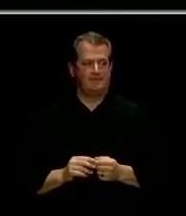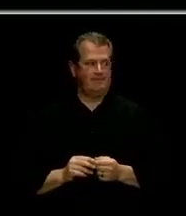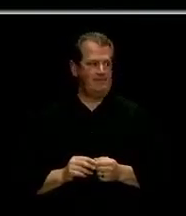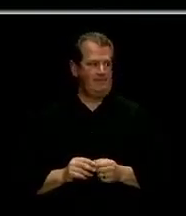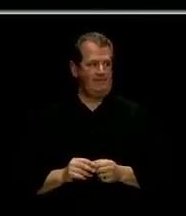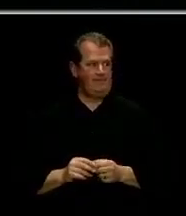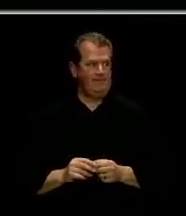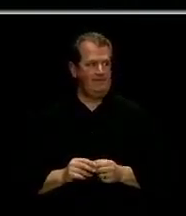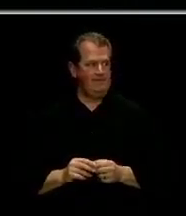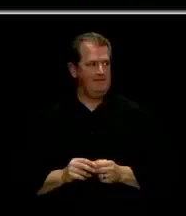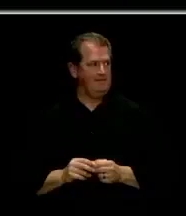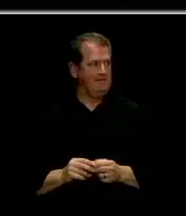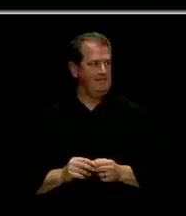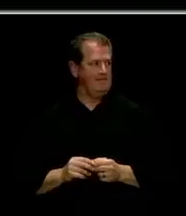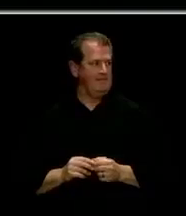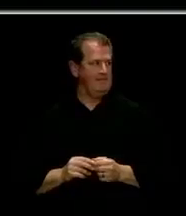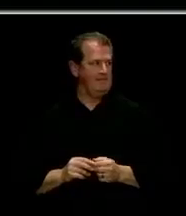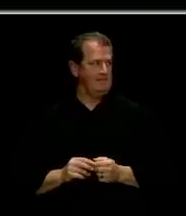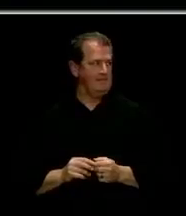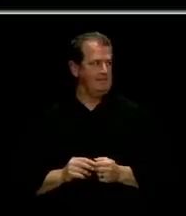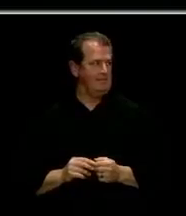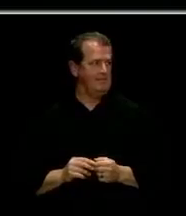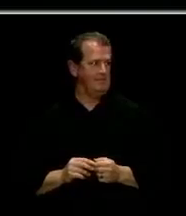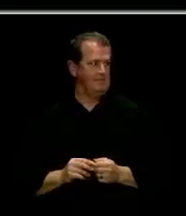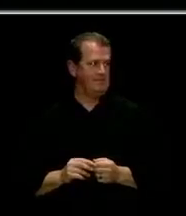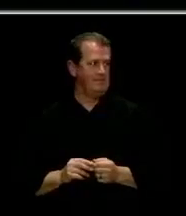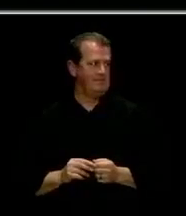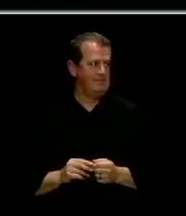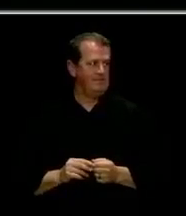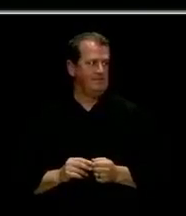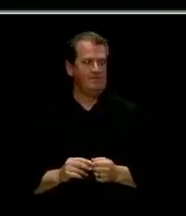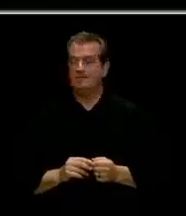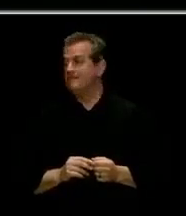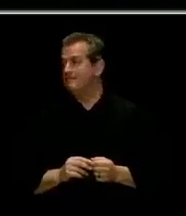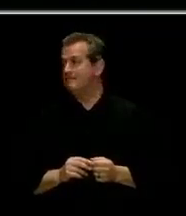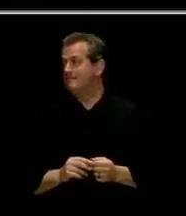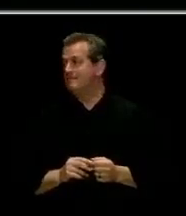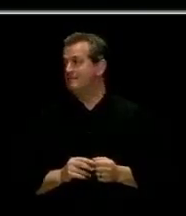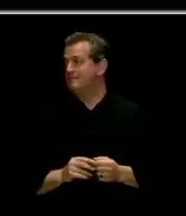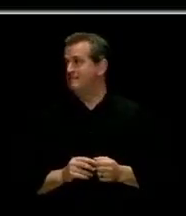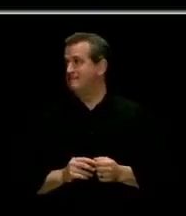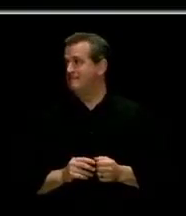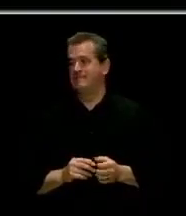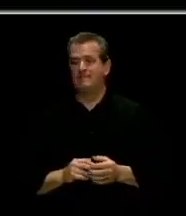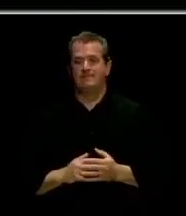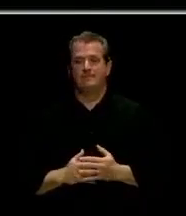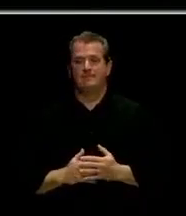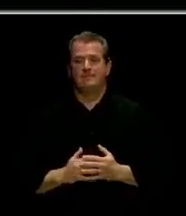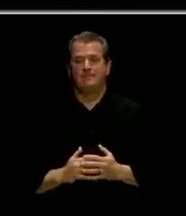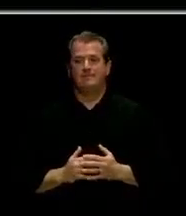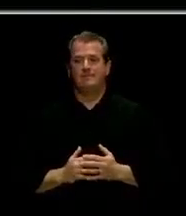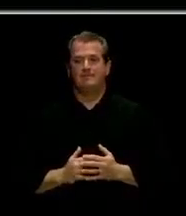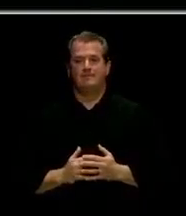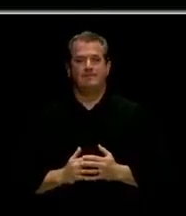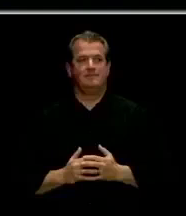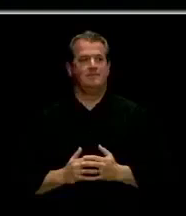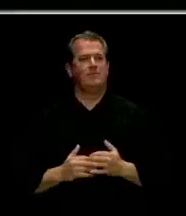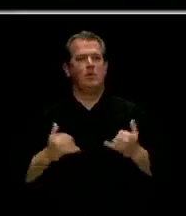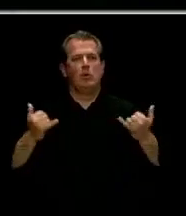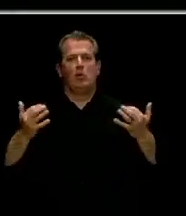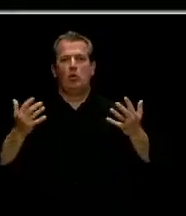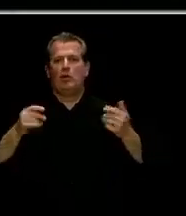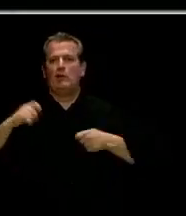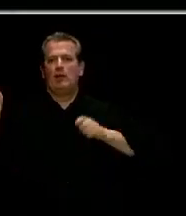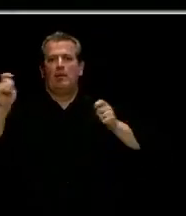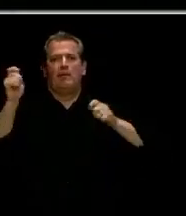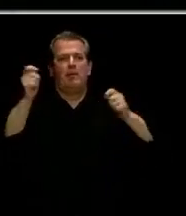what do you think? You want to walk or stay? Chair is pretty, he wants to stay. He's making up the mind here. Okay. So while we're waiting for the